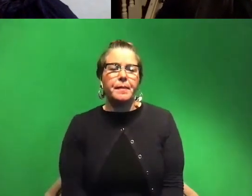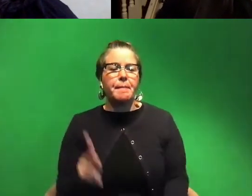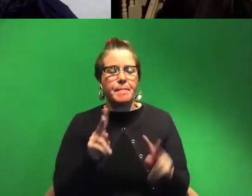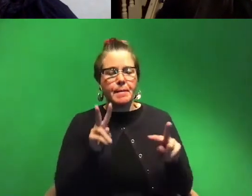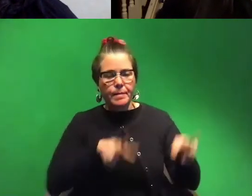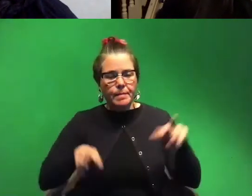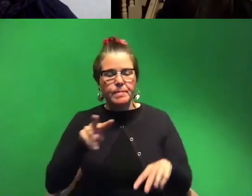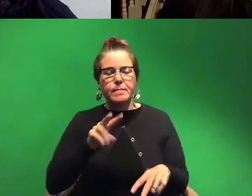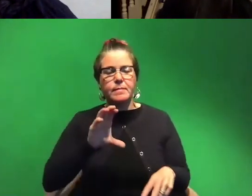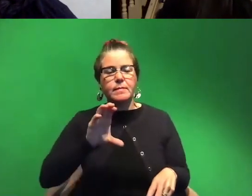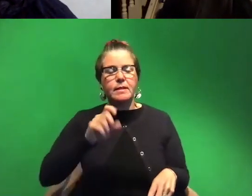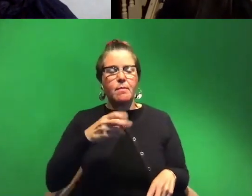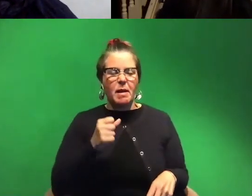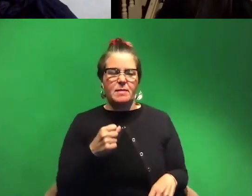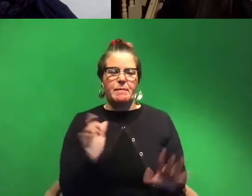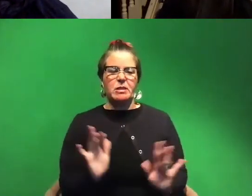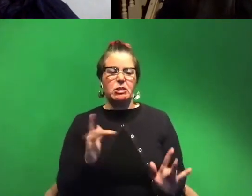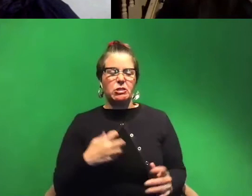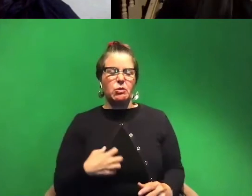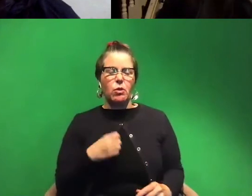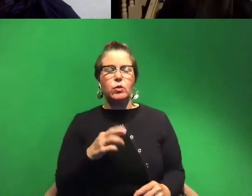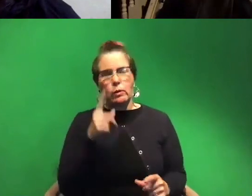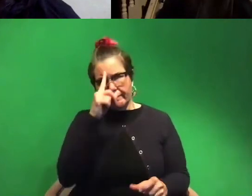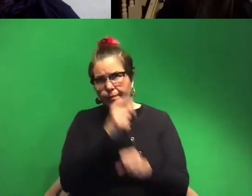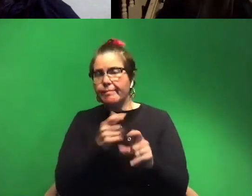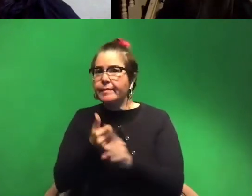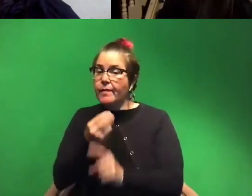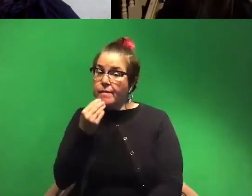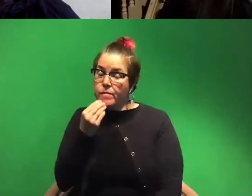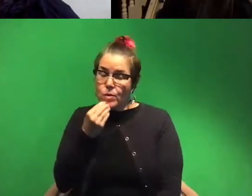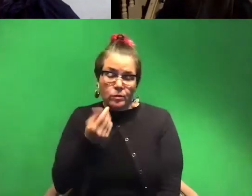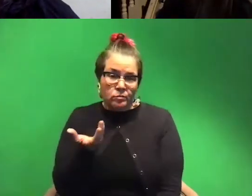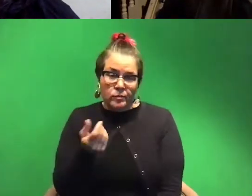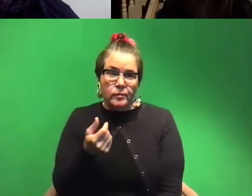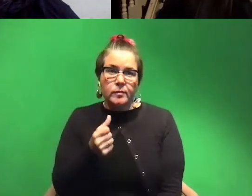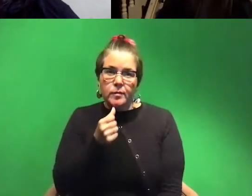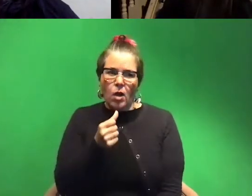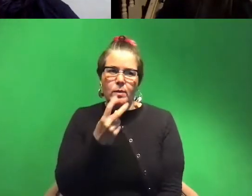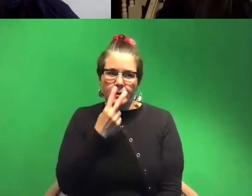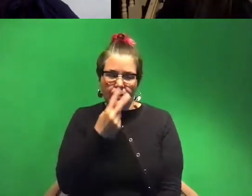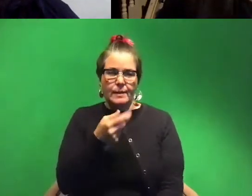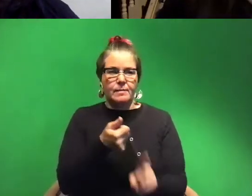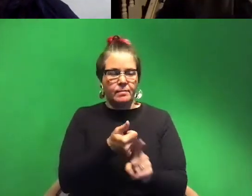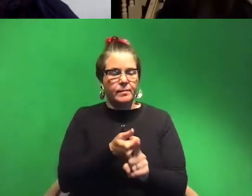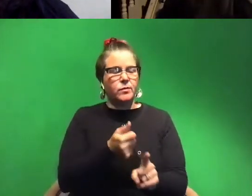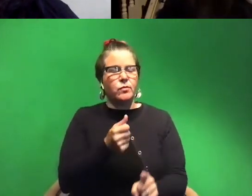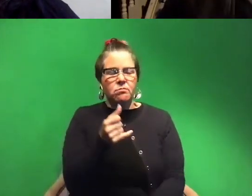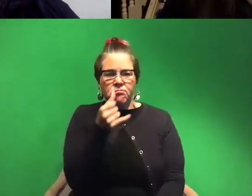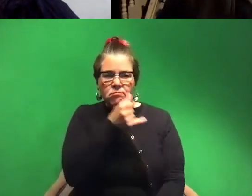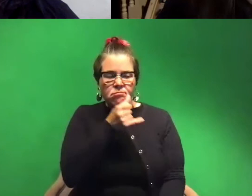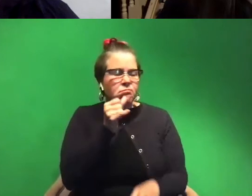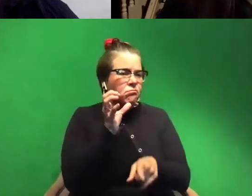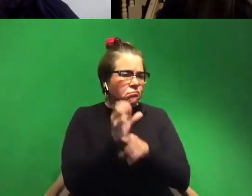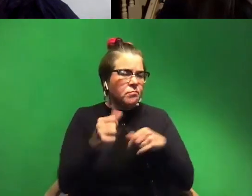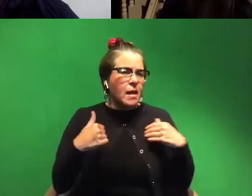cephalopods and they're either grossed out by them or they see them as food, and they don't see them as the really, really remarkable animals that they are,